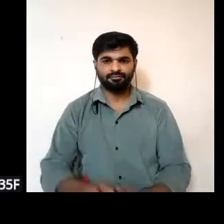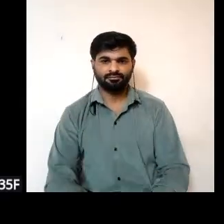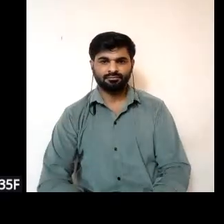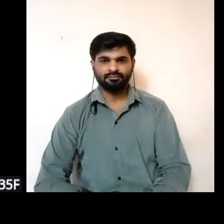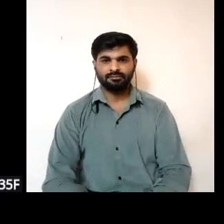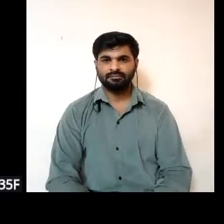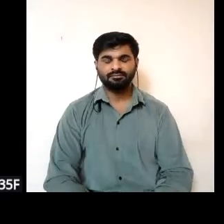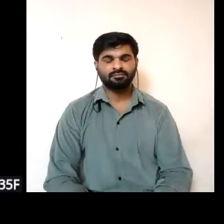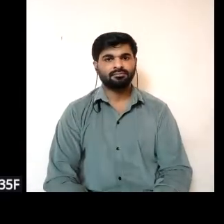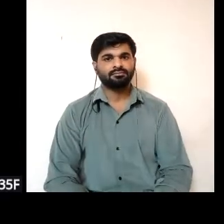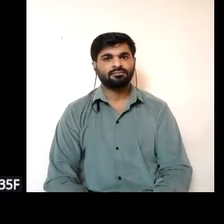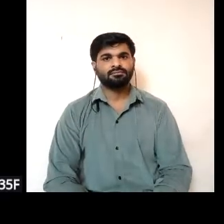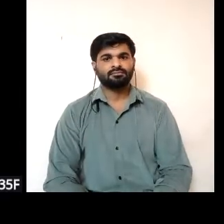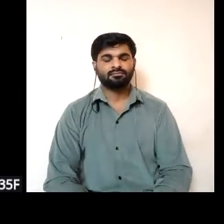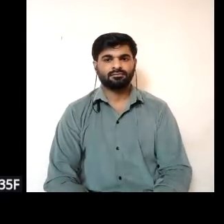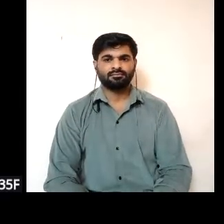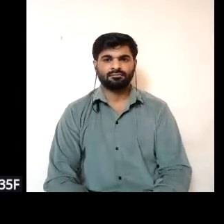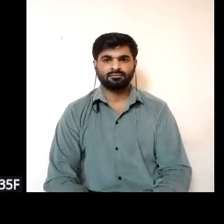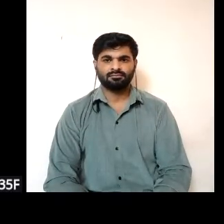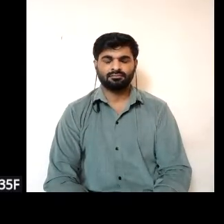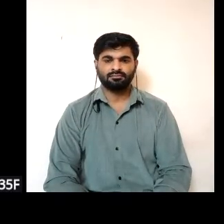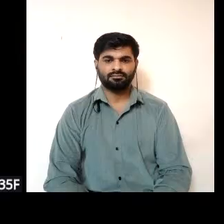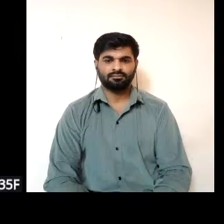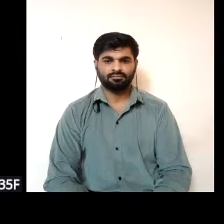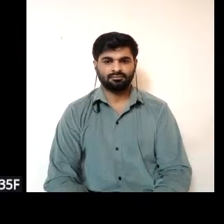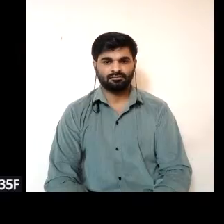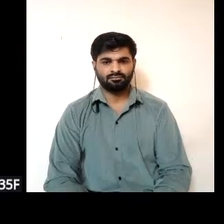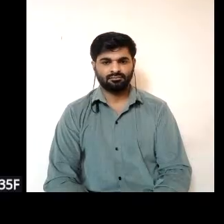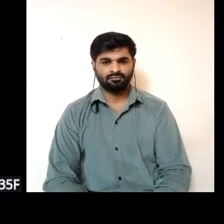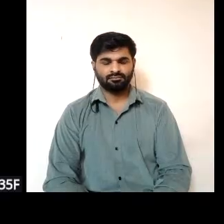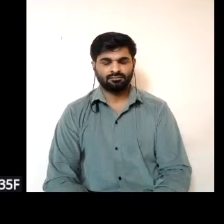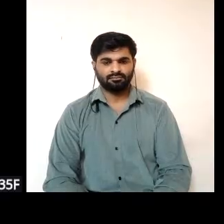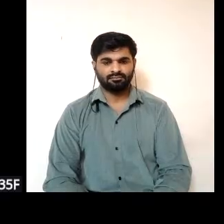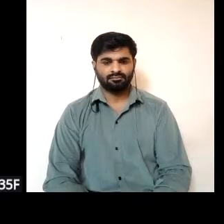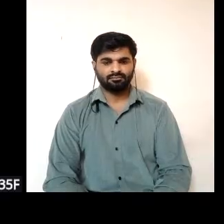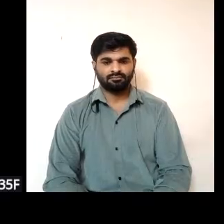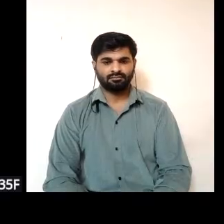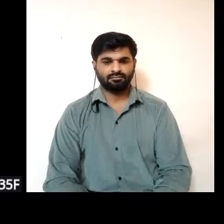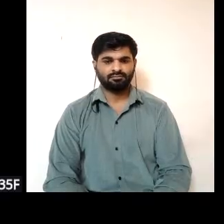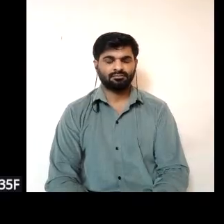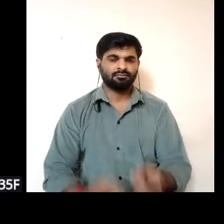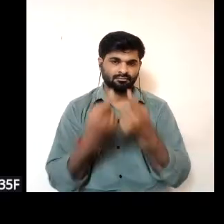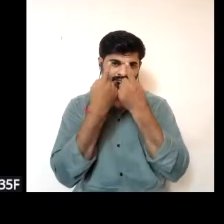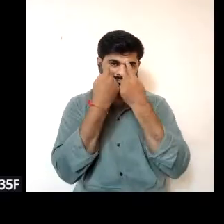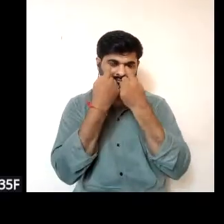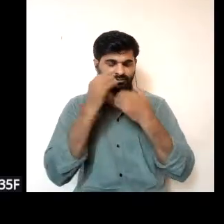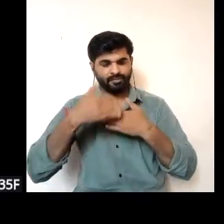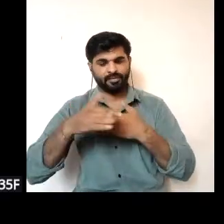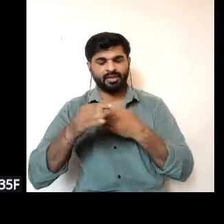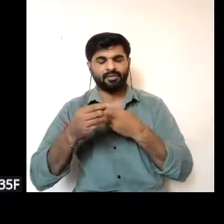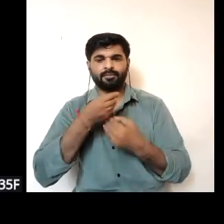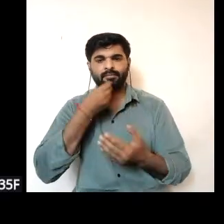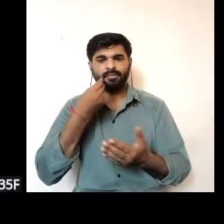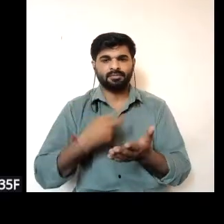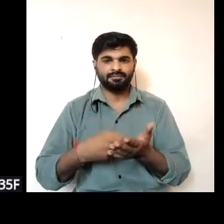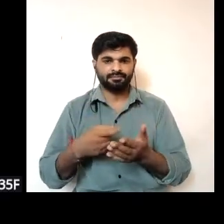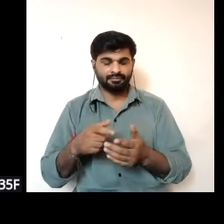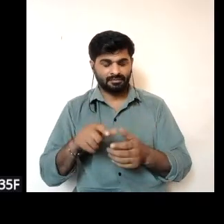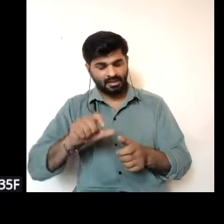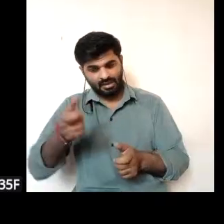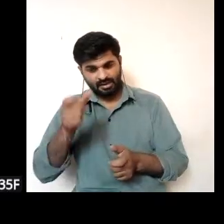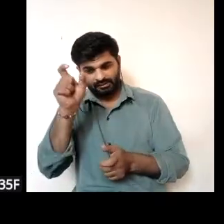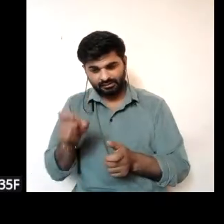Okay. Okay. I will check. Please continue. All right. Okay. So that any other category